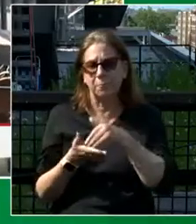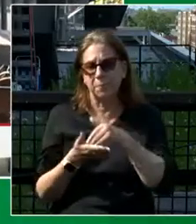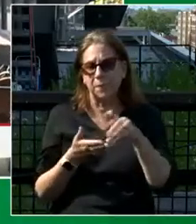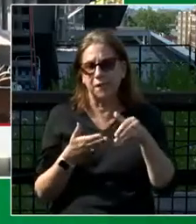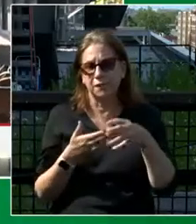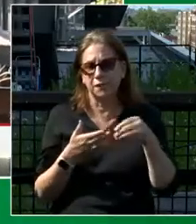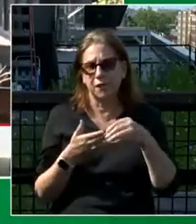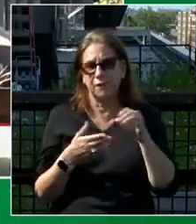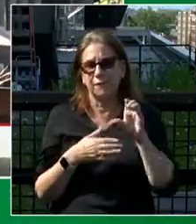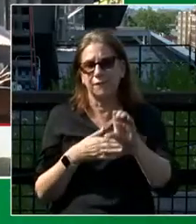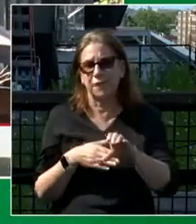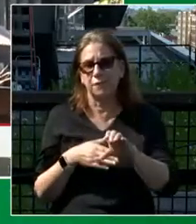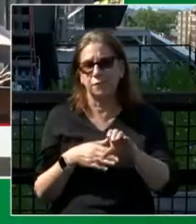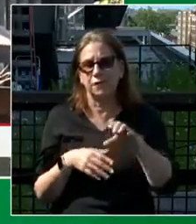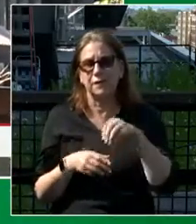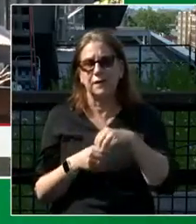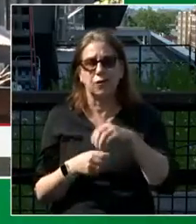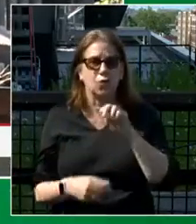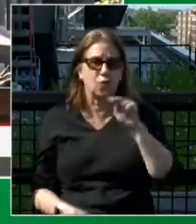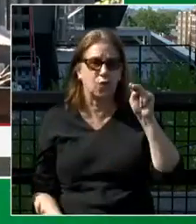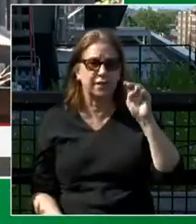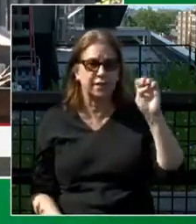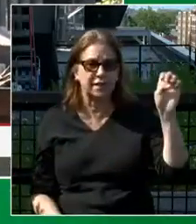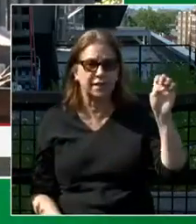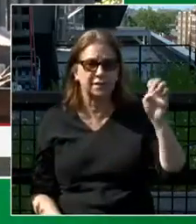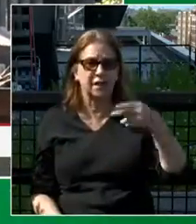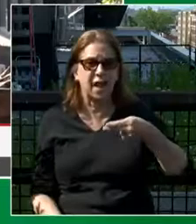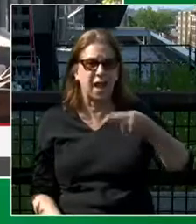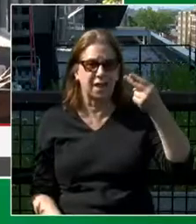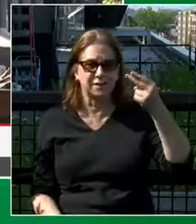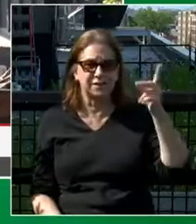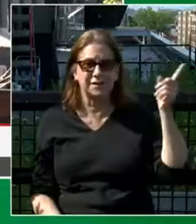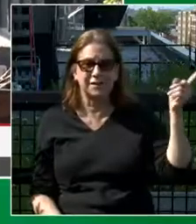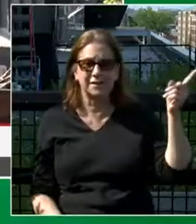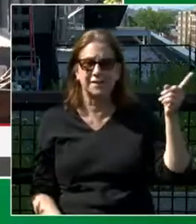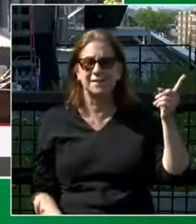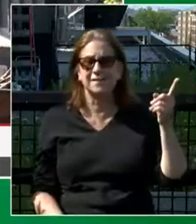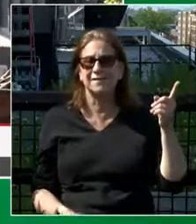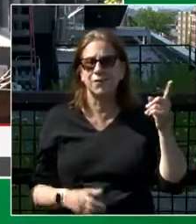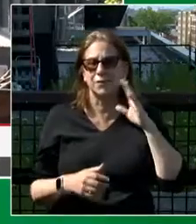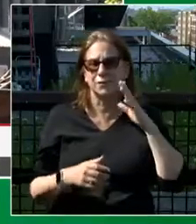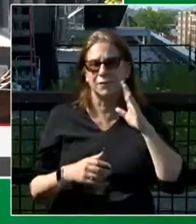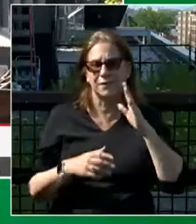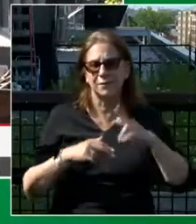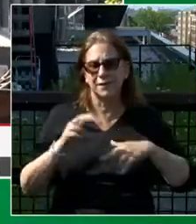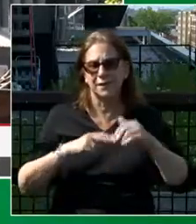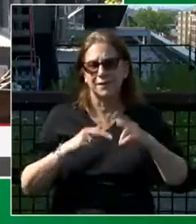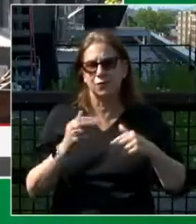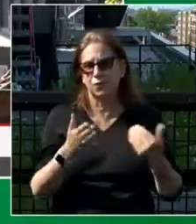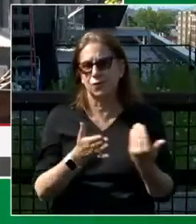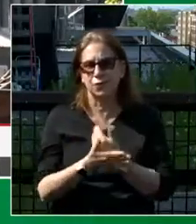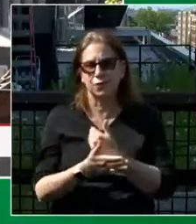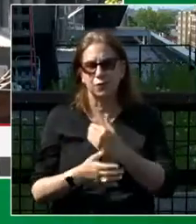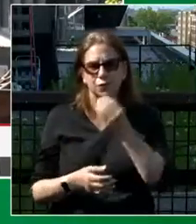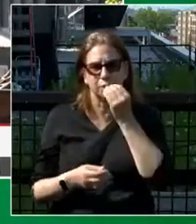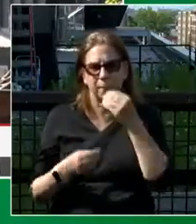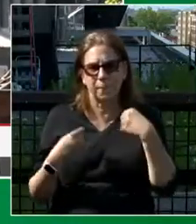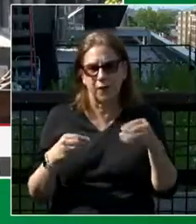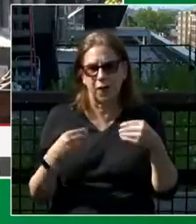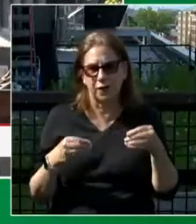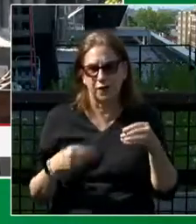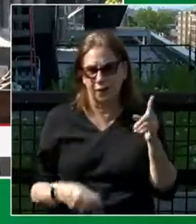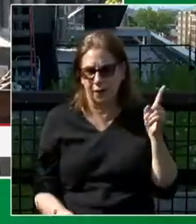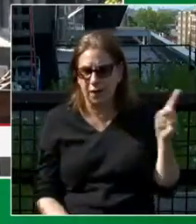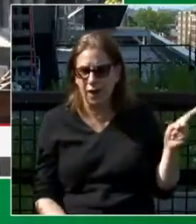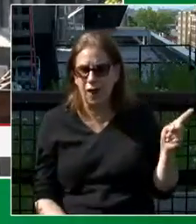attract a new supermarket to the intersection of Minnesota and Benning Road. We also talked just yesterday